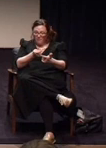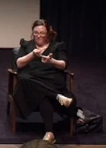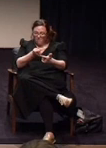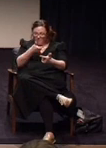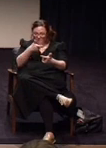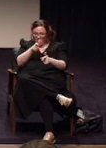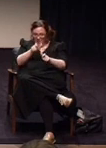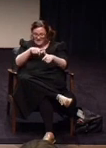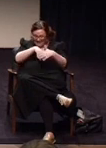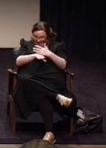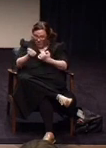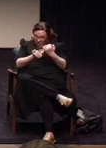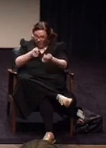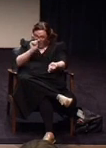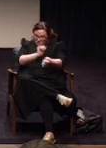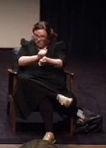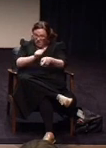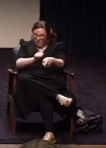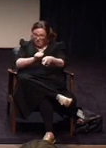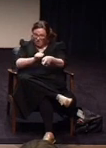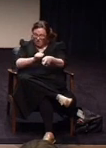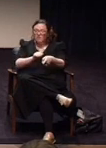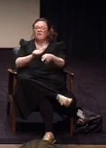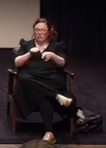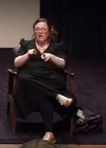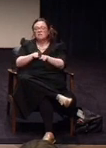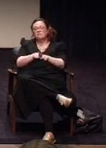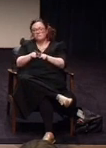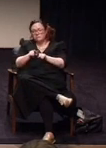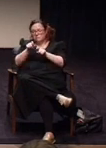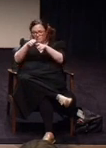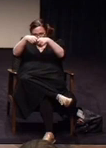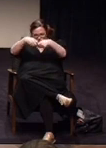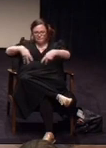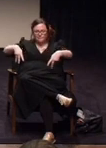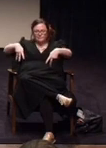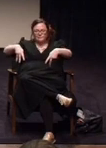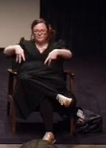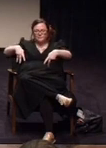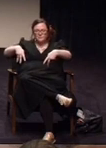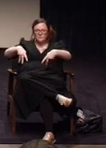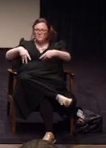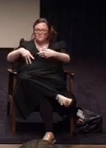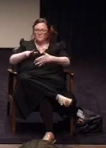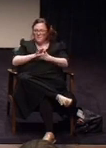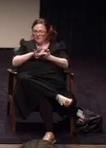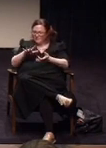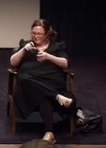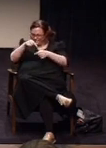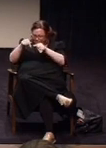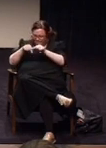And this leads to more and more questions or more advice for this